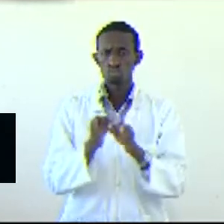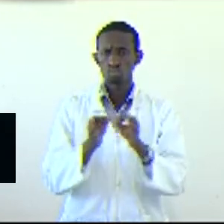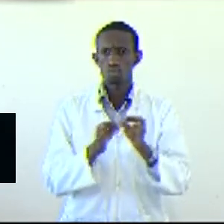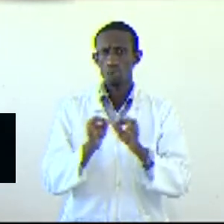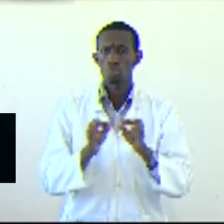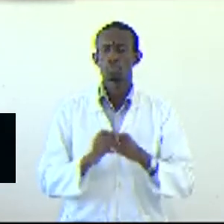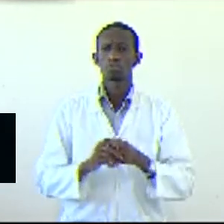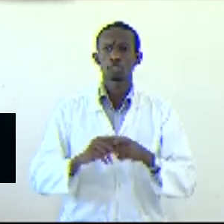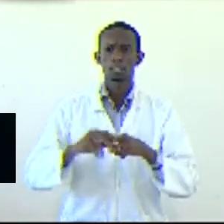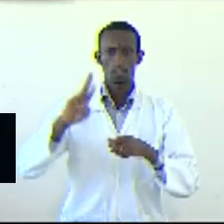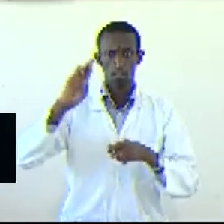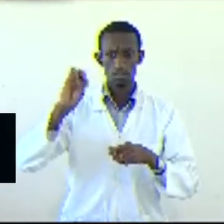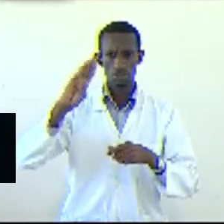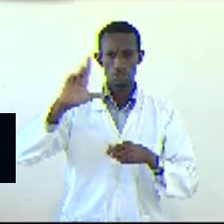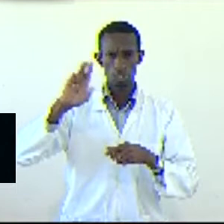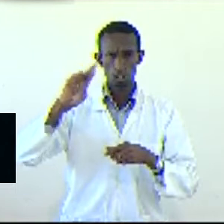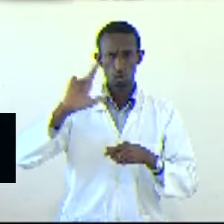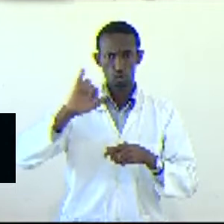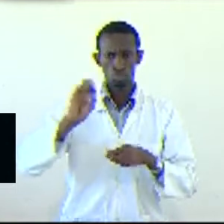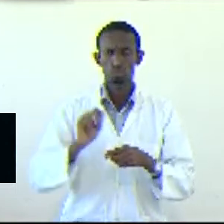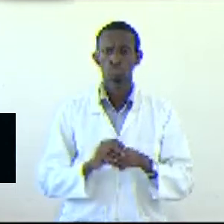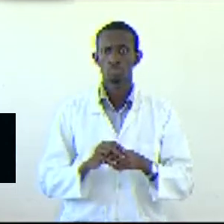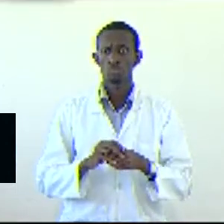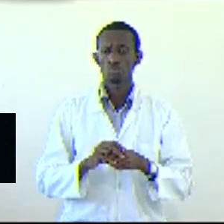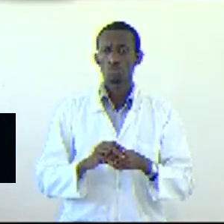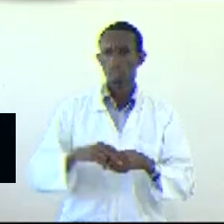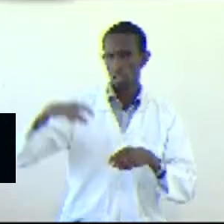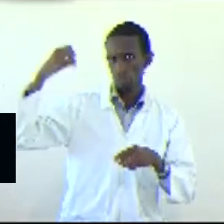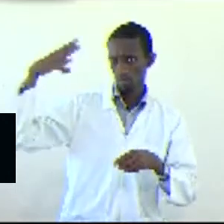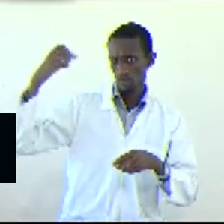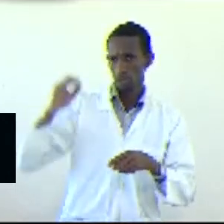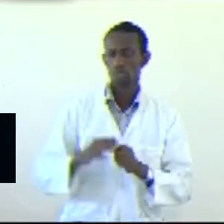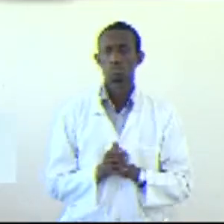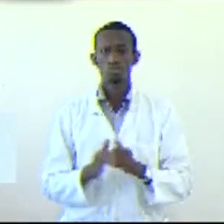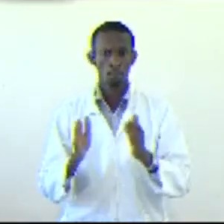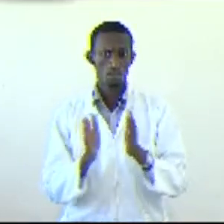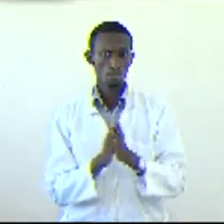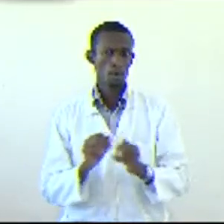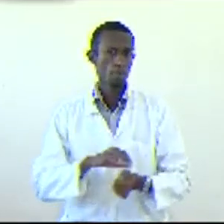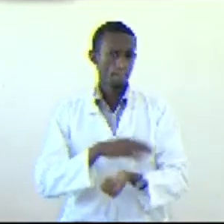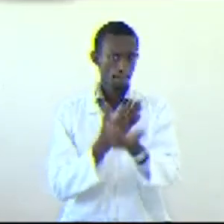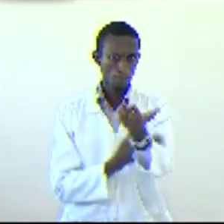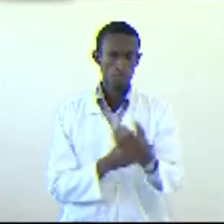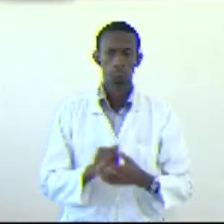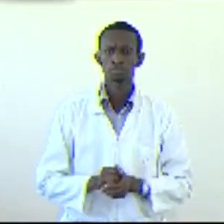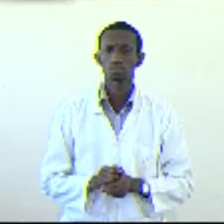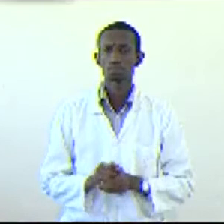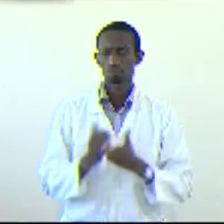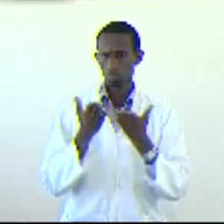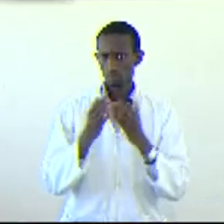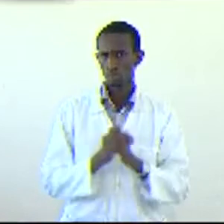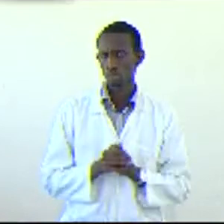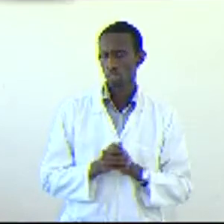power, and the resulting phenomena. So, and I think that from the time that we have started this unit, you are able